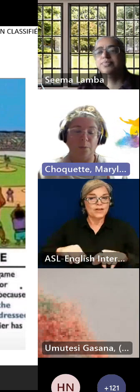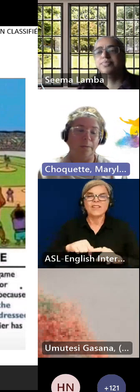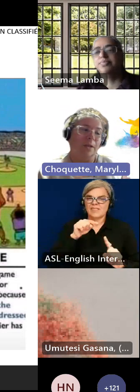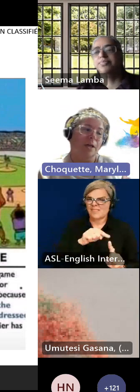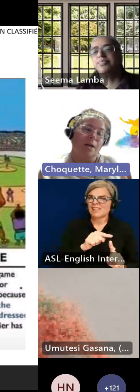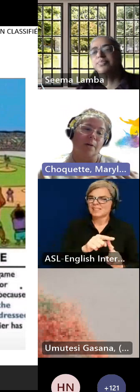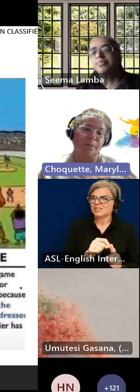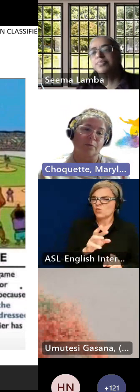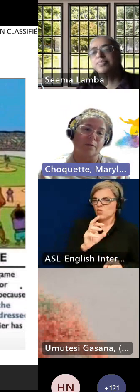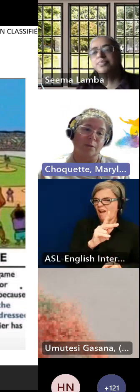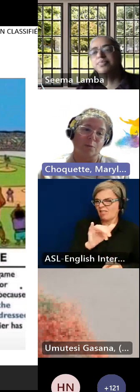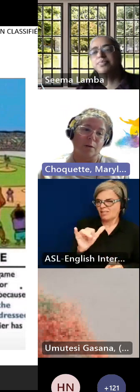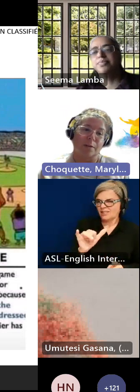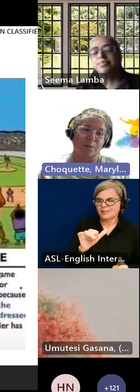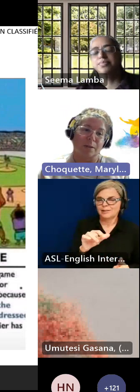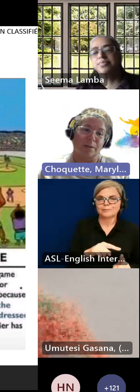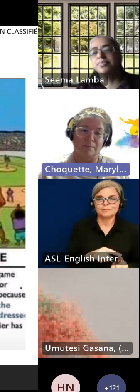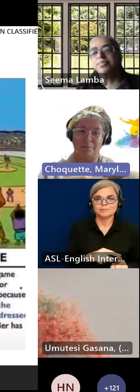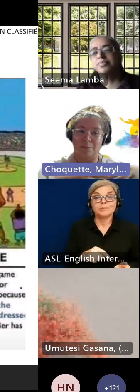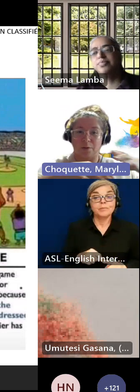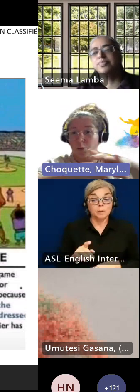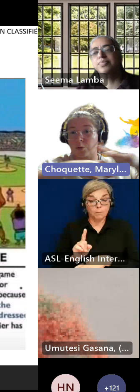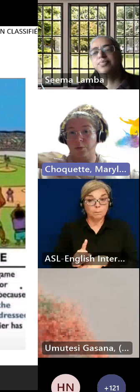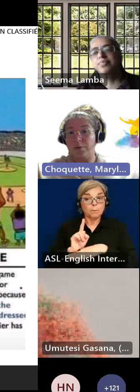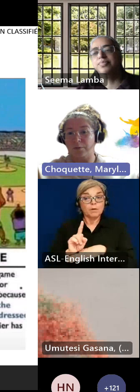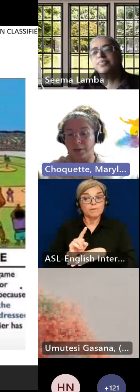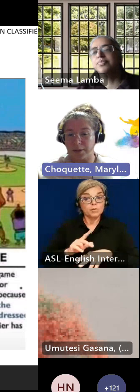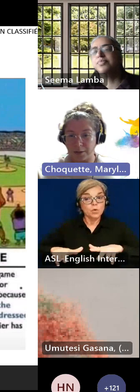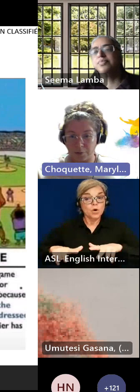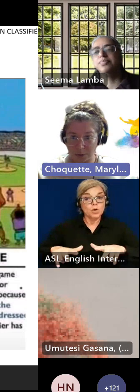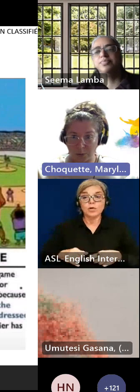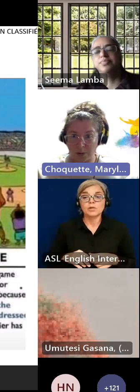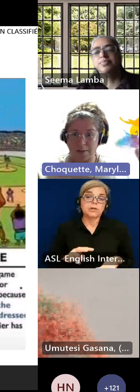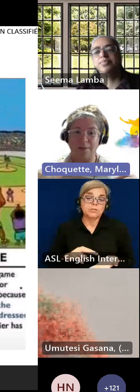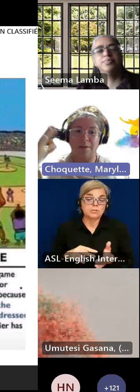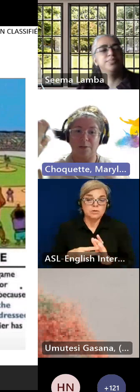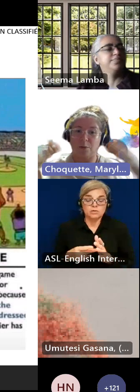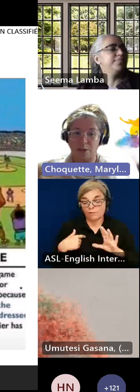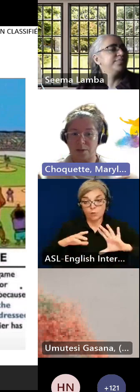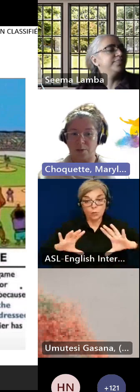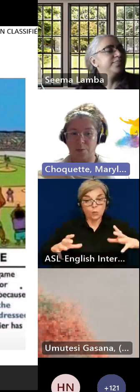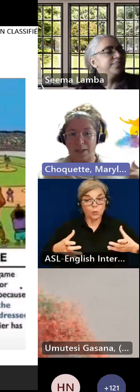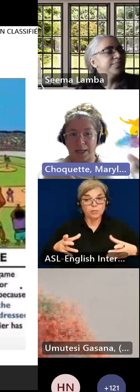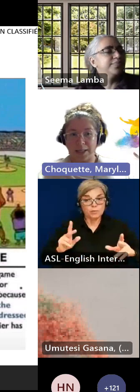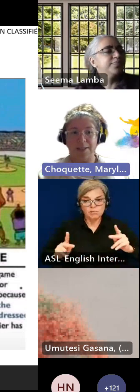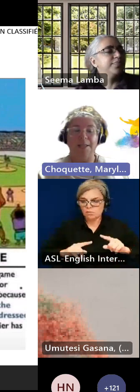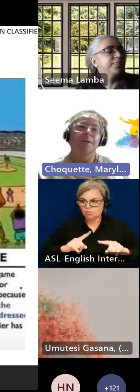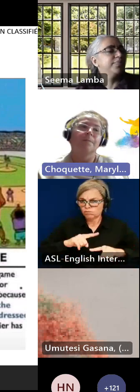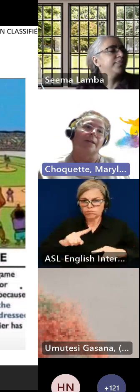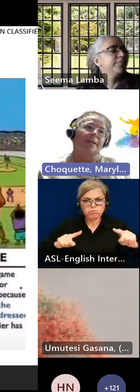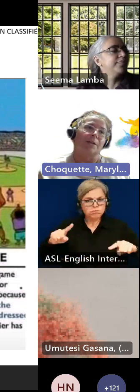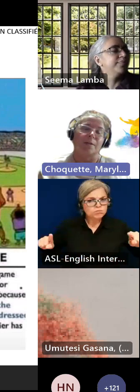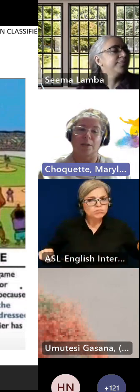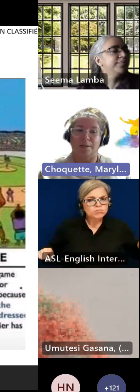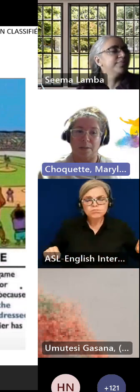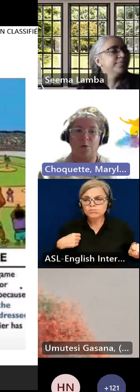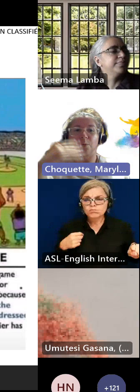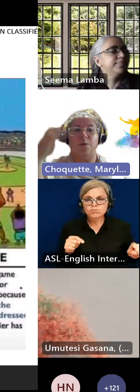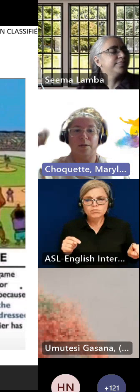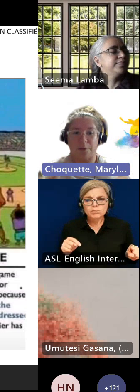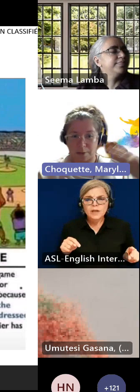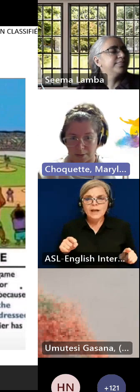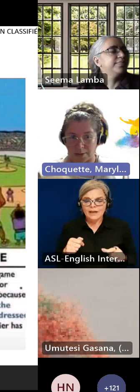quick topo maybe. And privilege walk is when you have a group of various individuals and then questions are being asked, and then you